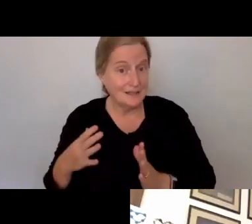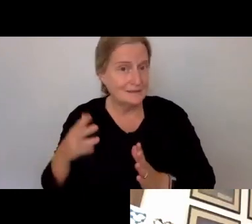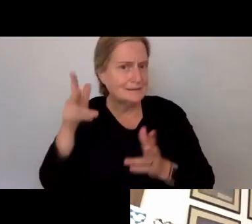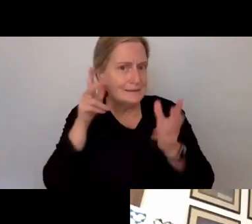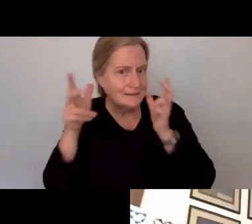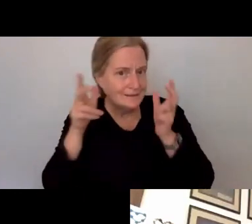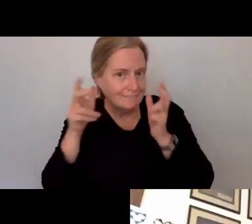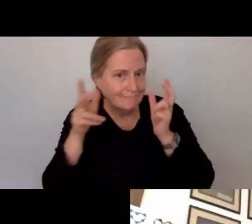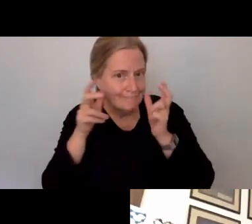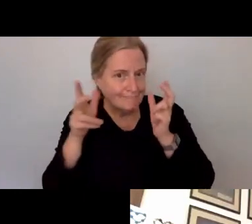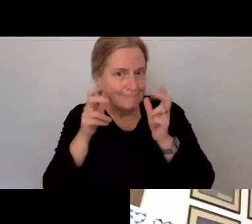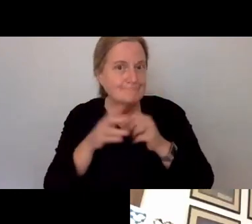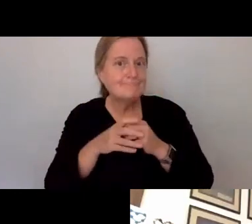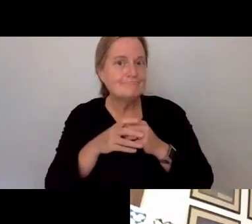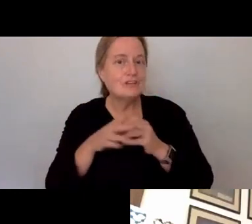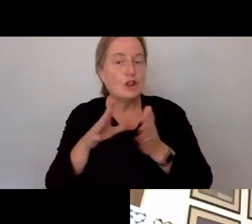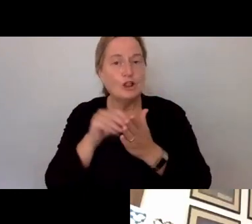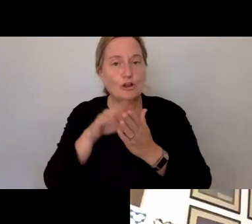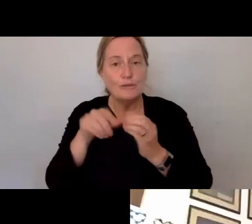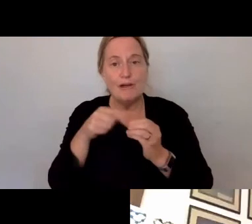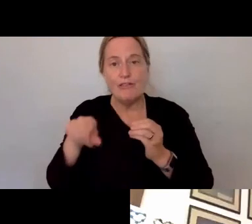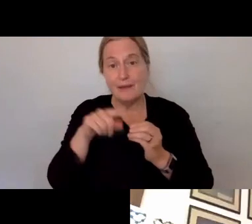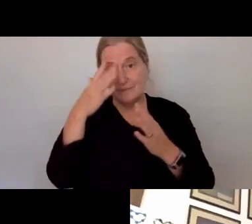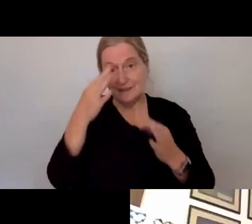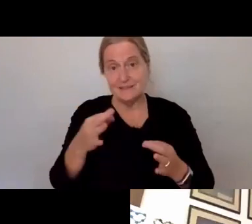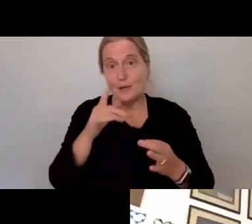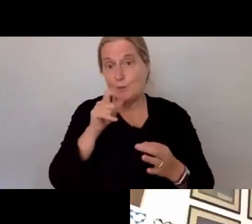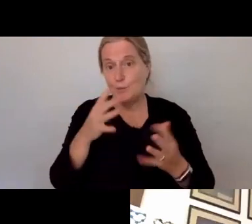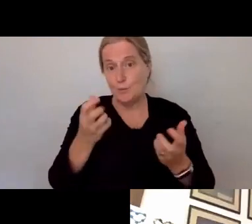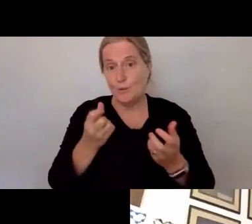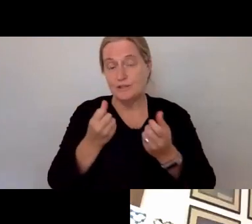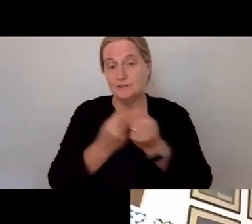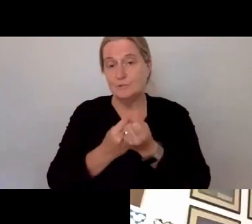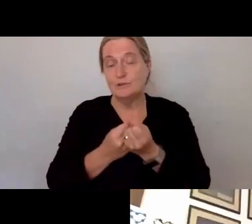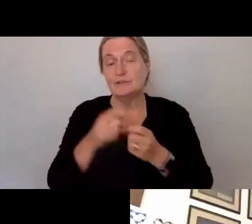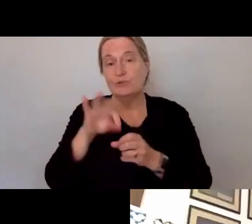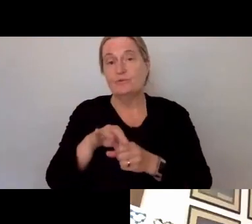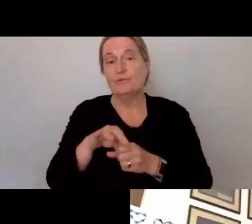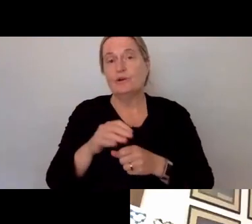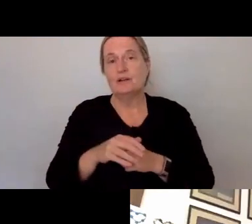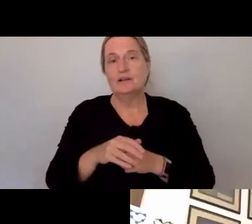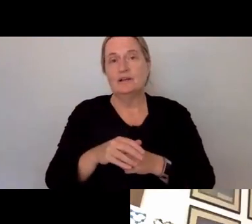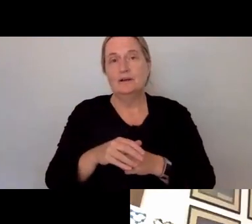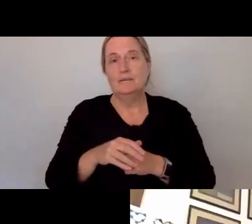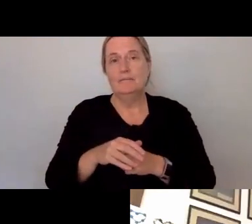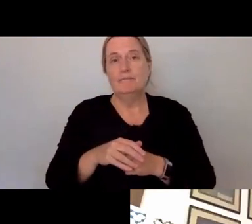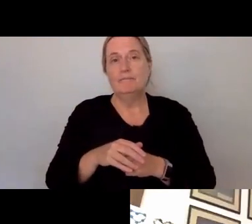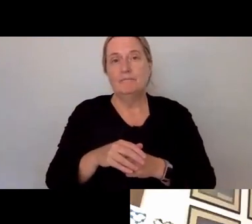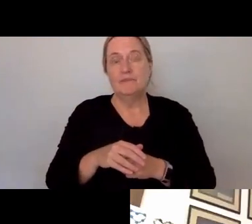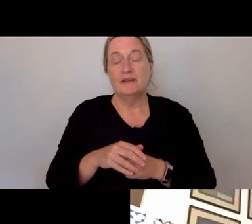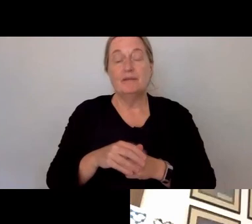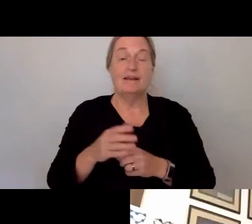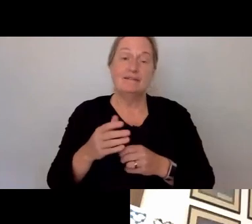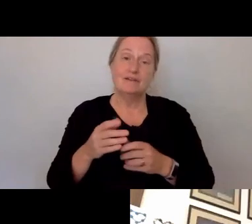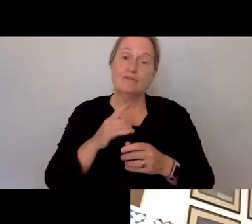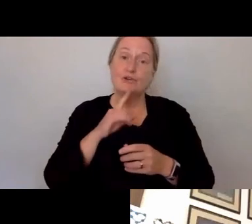I think we've come a long ways in that, certainly compared to what it was, back when we had those asylums and all that,